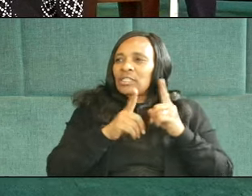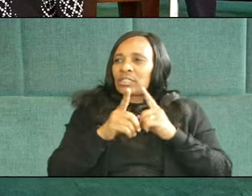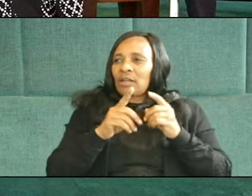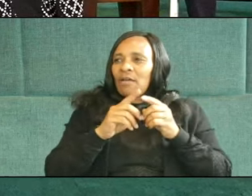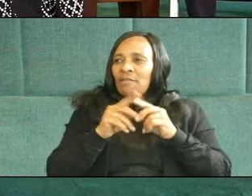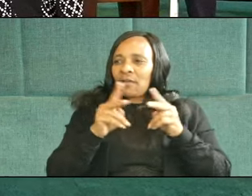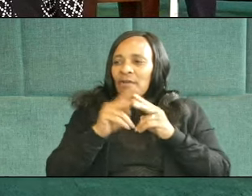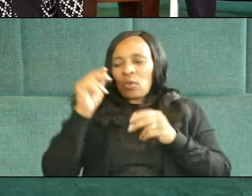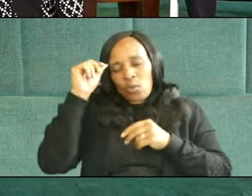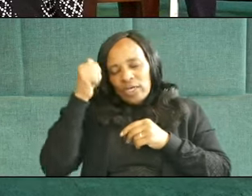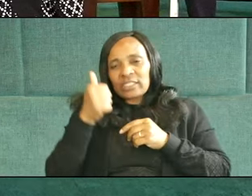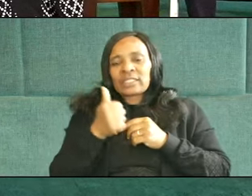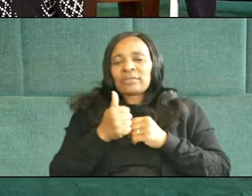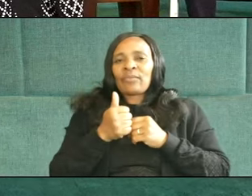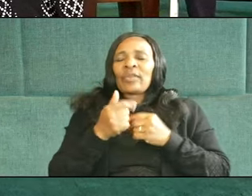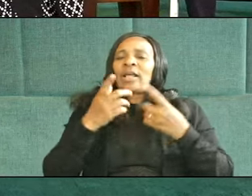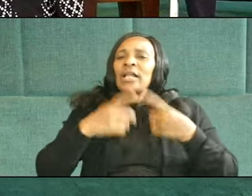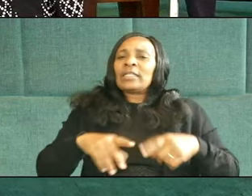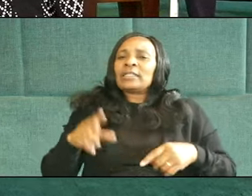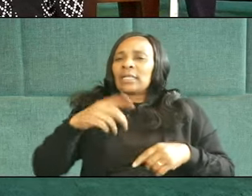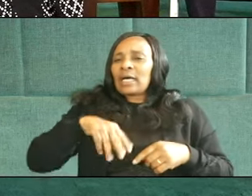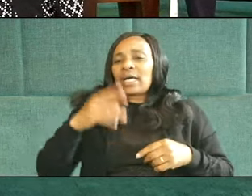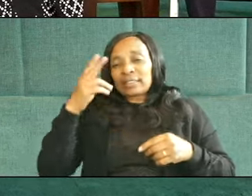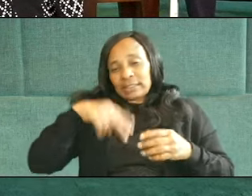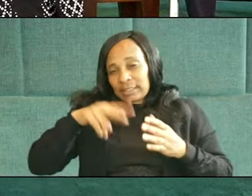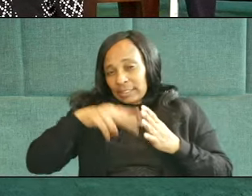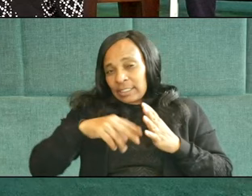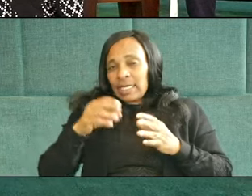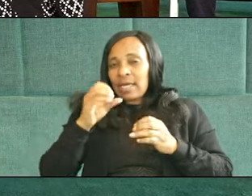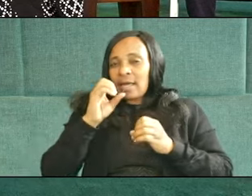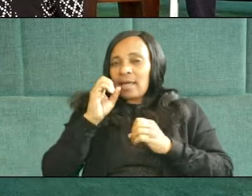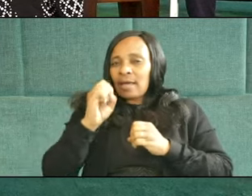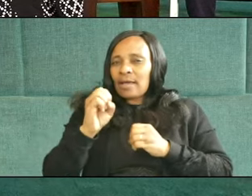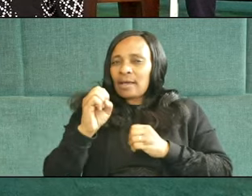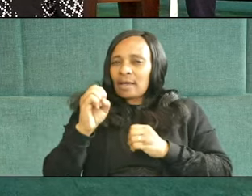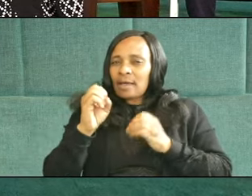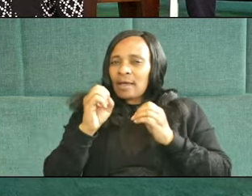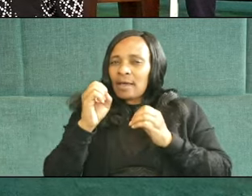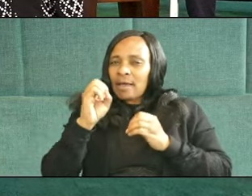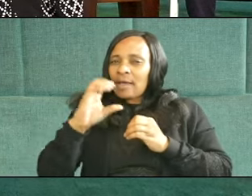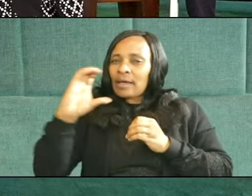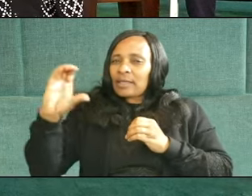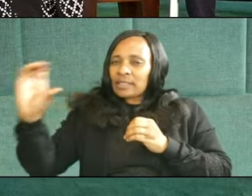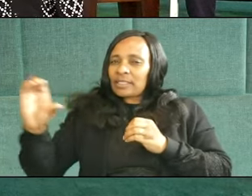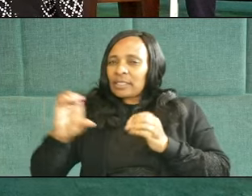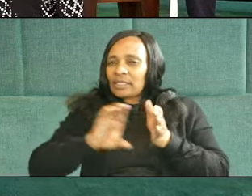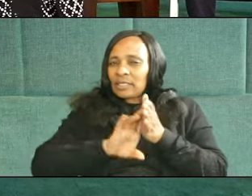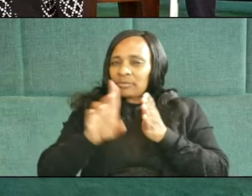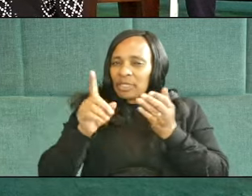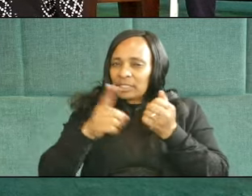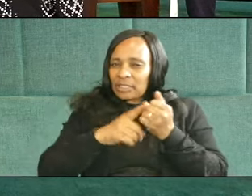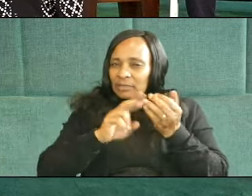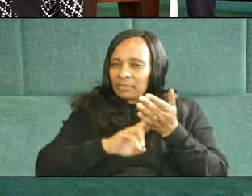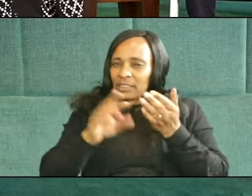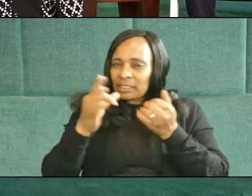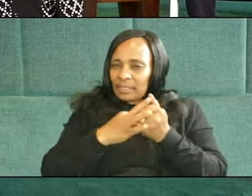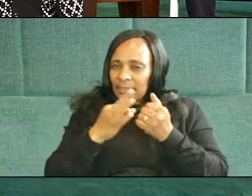thought for that. Thank you for that. Now let's read Ecclesiastes chapter 7, verse 8. So we see what Solomon speaks about